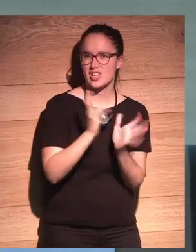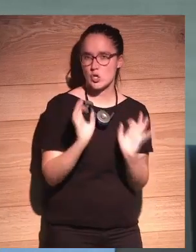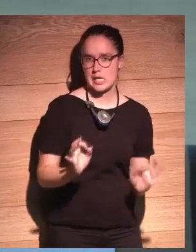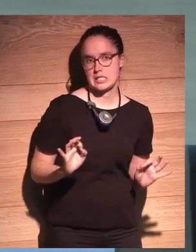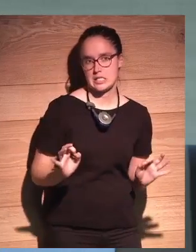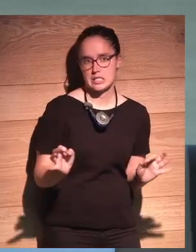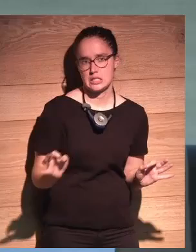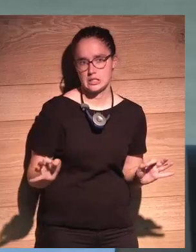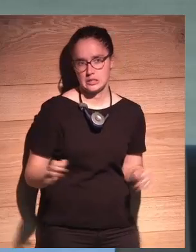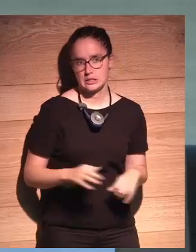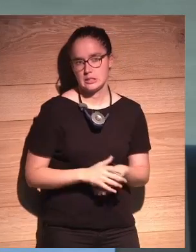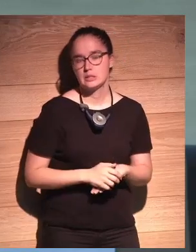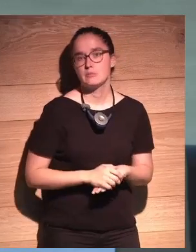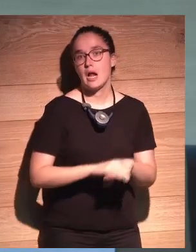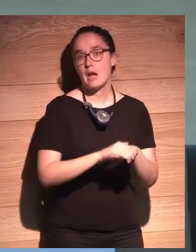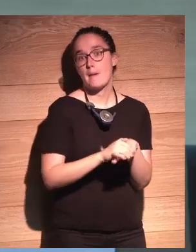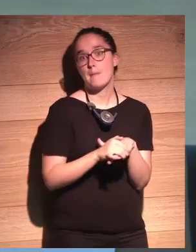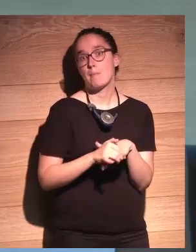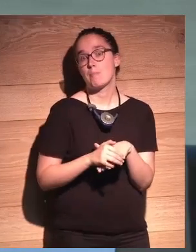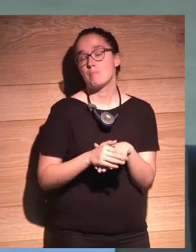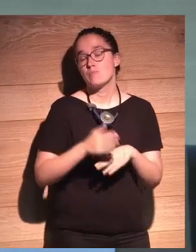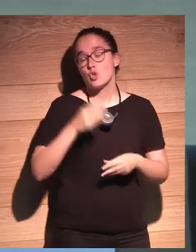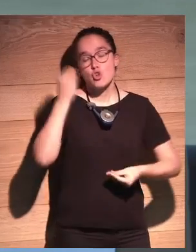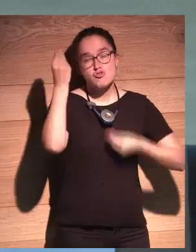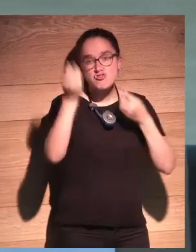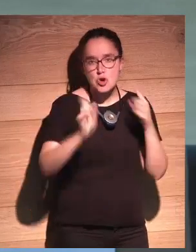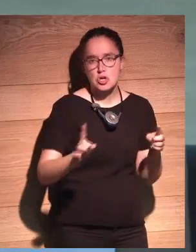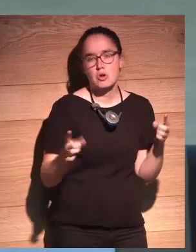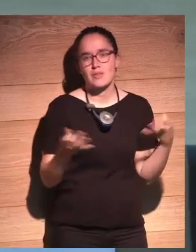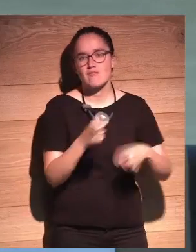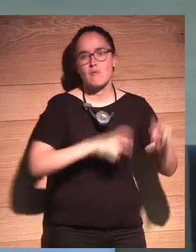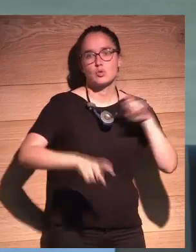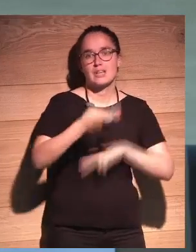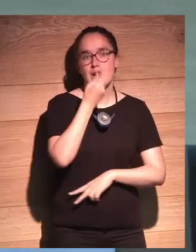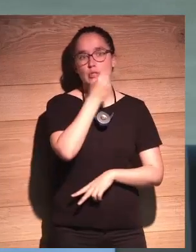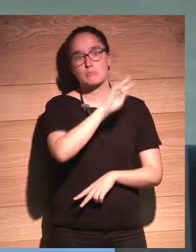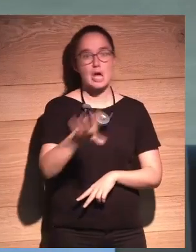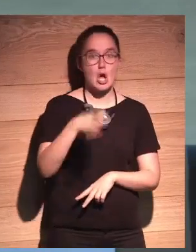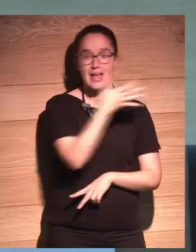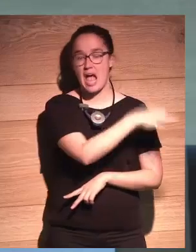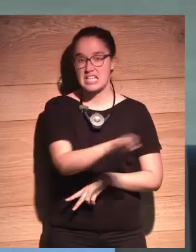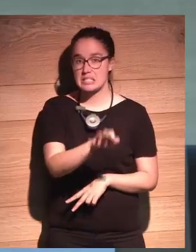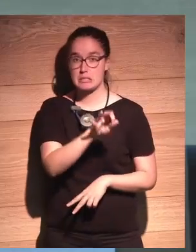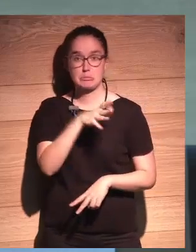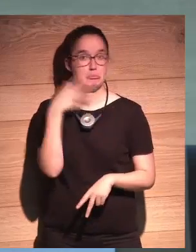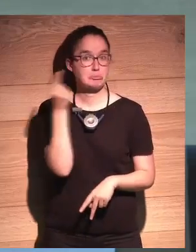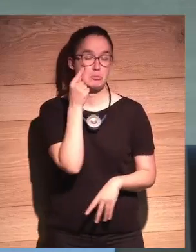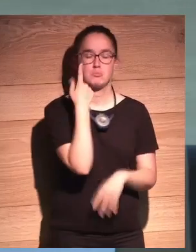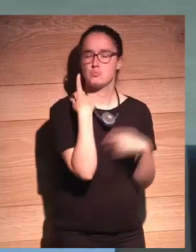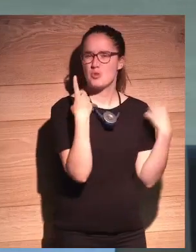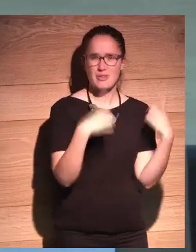that is key. How do we act locally in a global world? I don't think we have to look for the